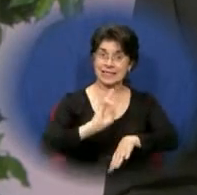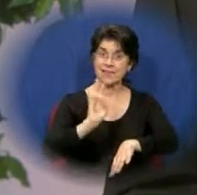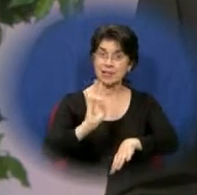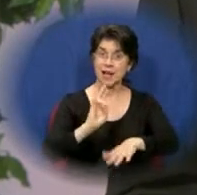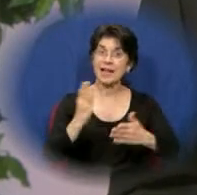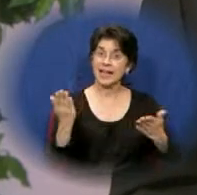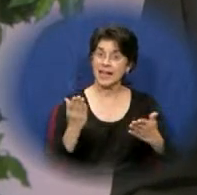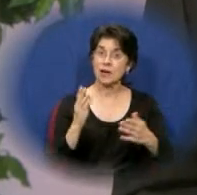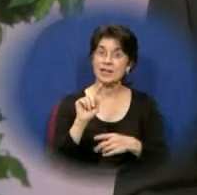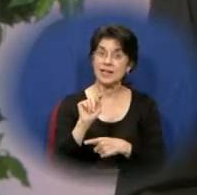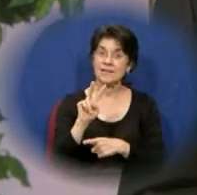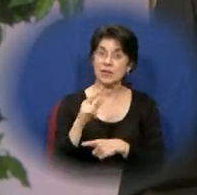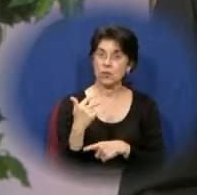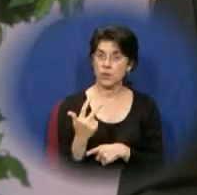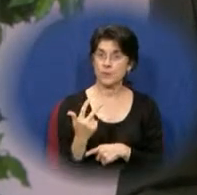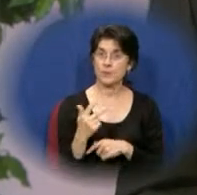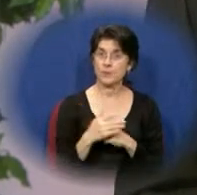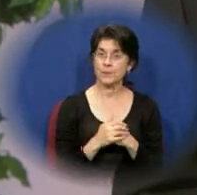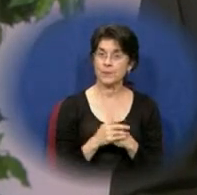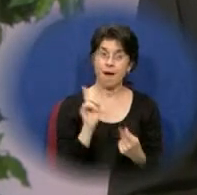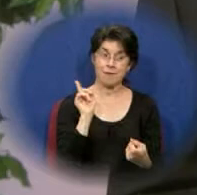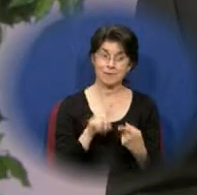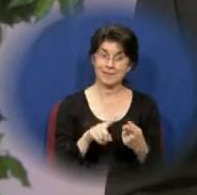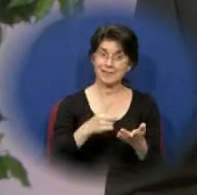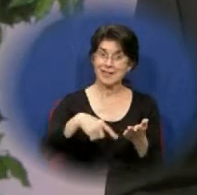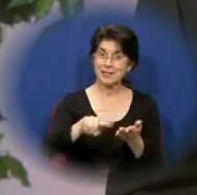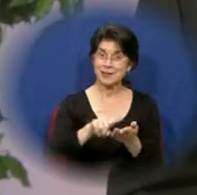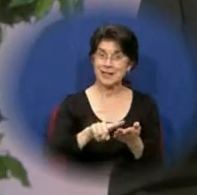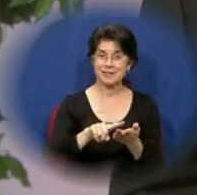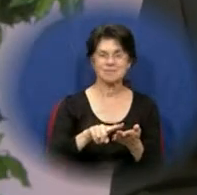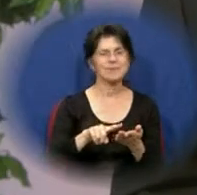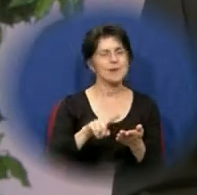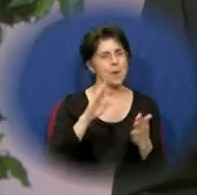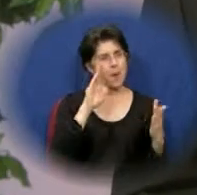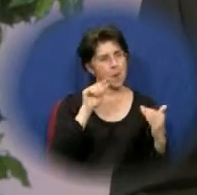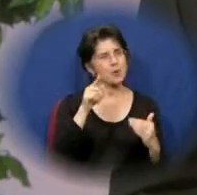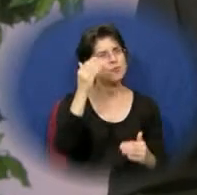on Channel 3. Until then, may you know the